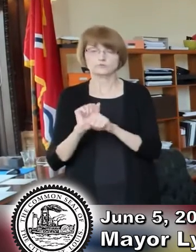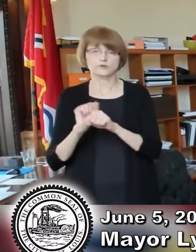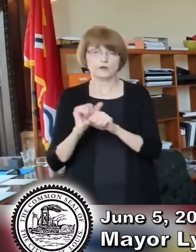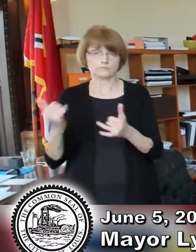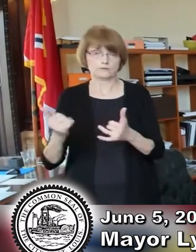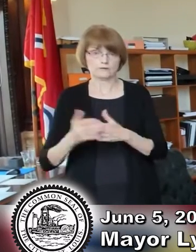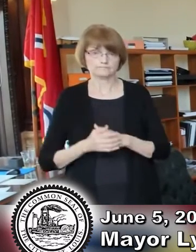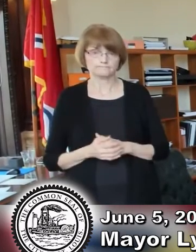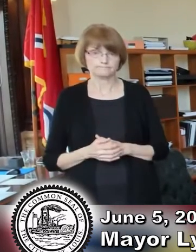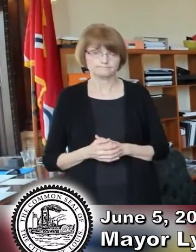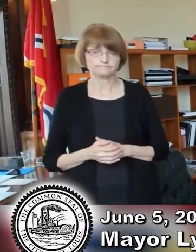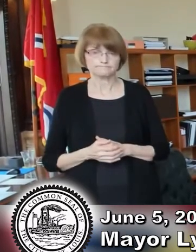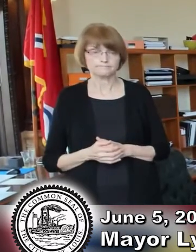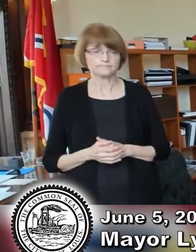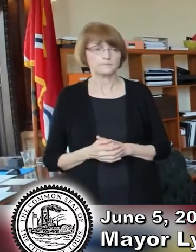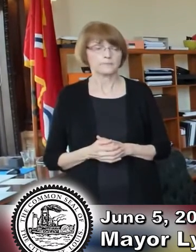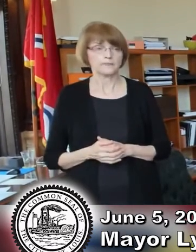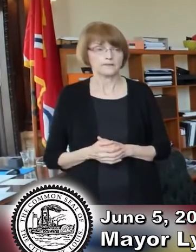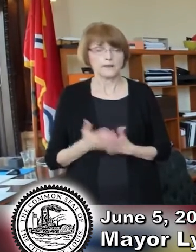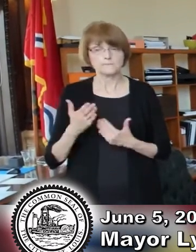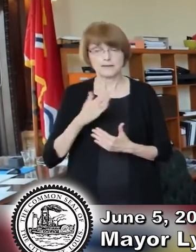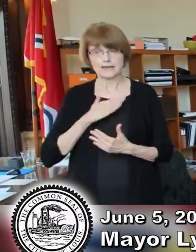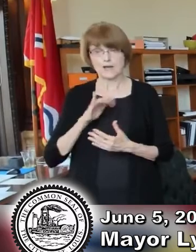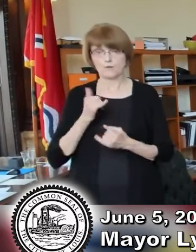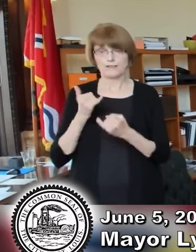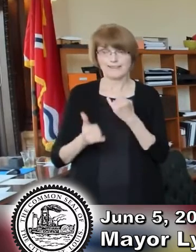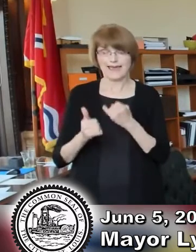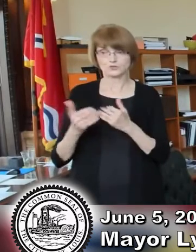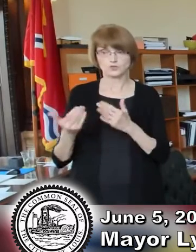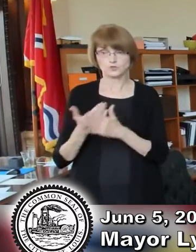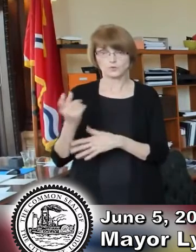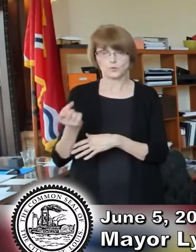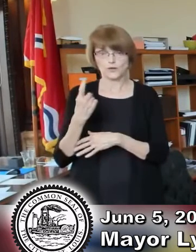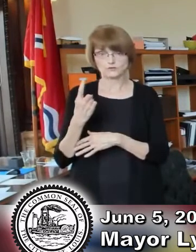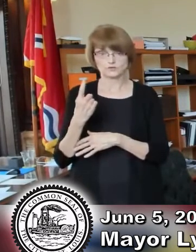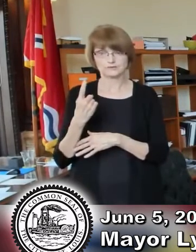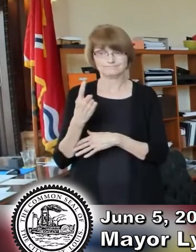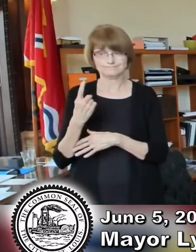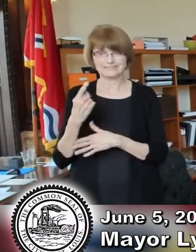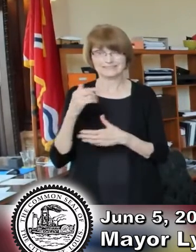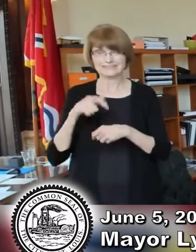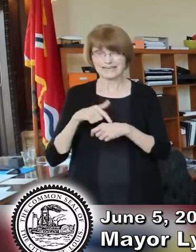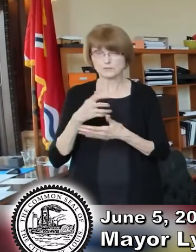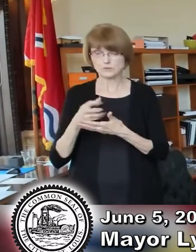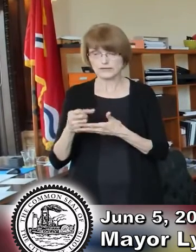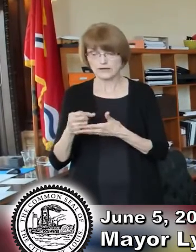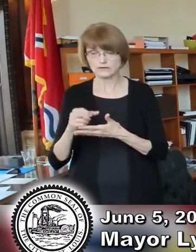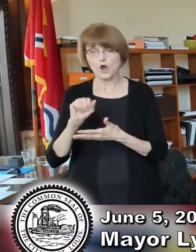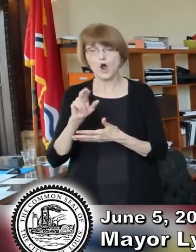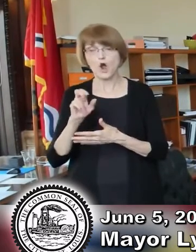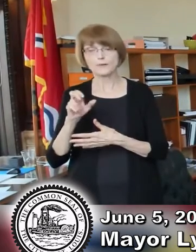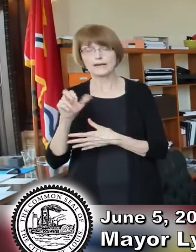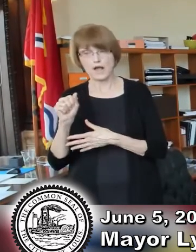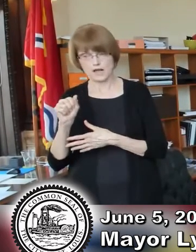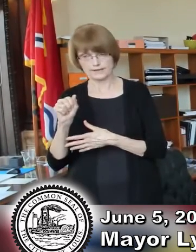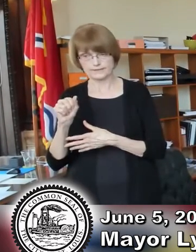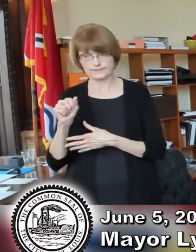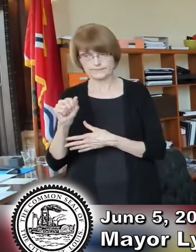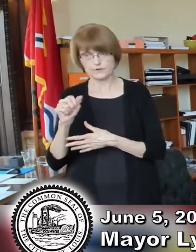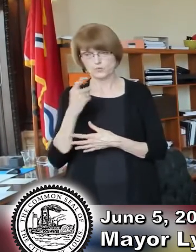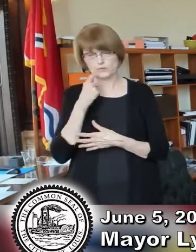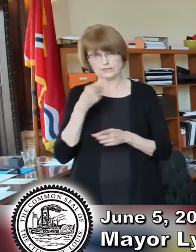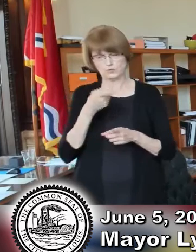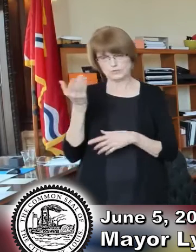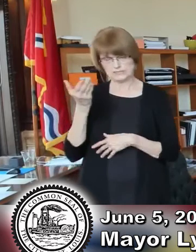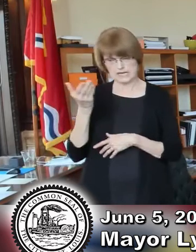now. This might be our last new question that we have time for today, but Ariana had a follow-up to your statement a little bit